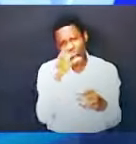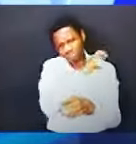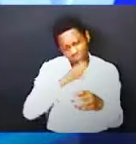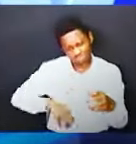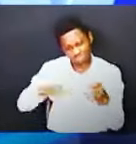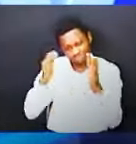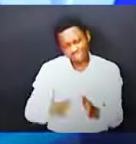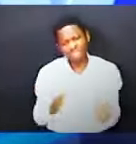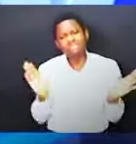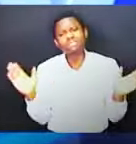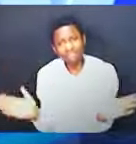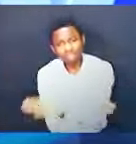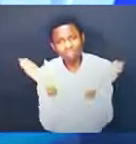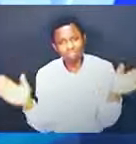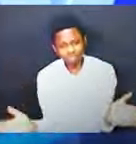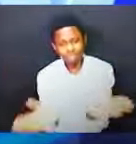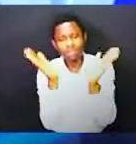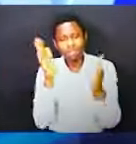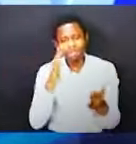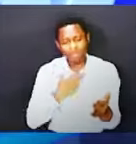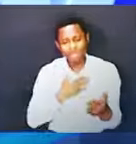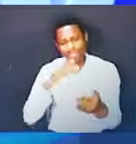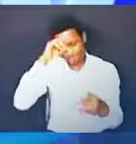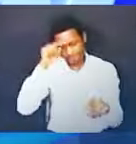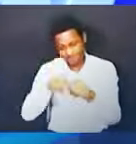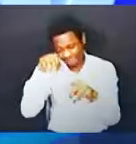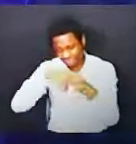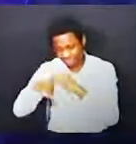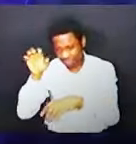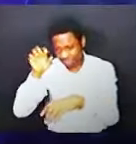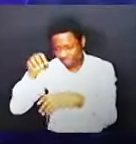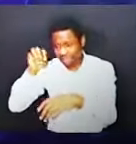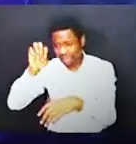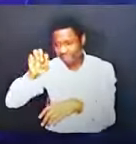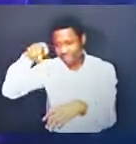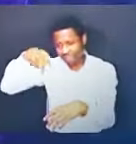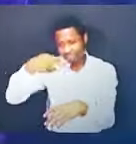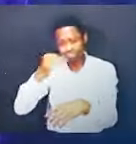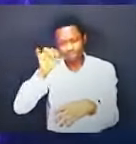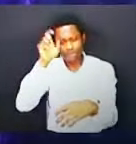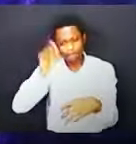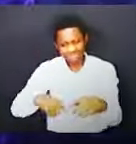Ephesus, to live a life worthy of the calling you have